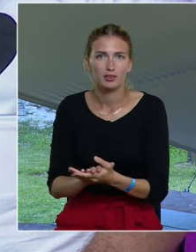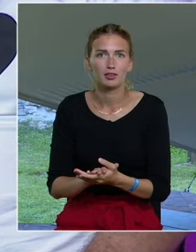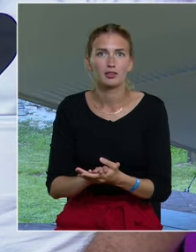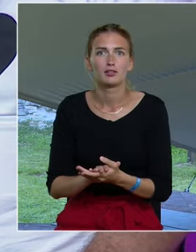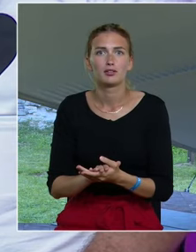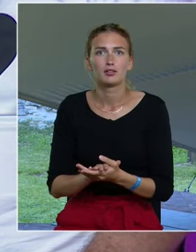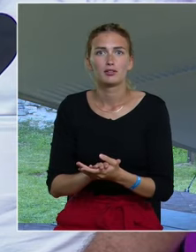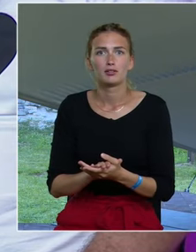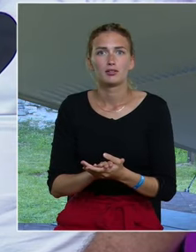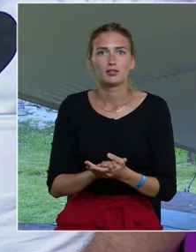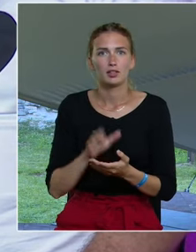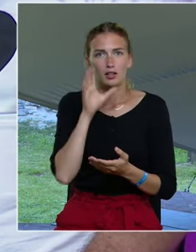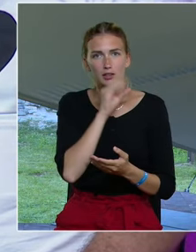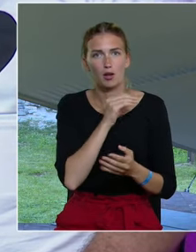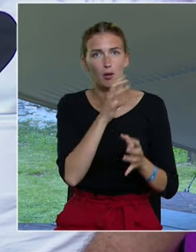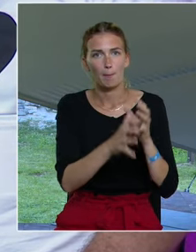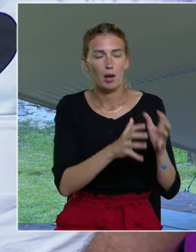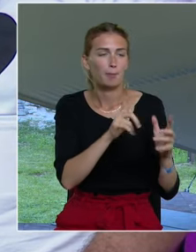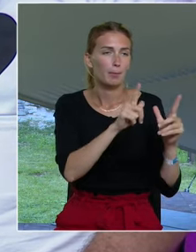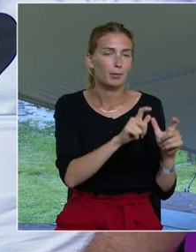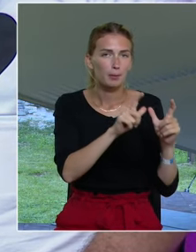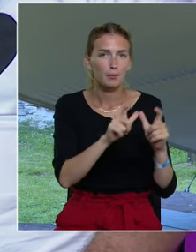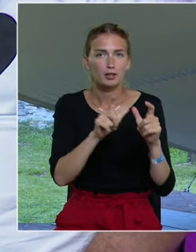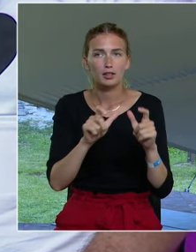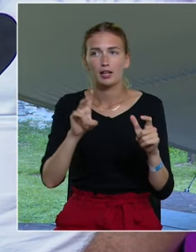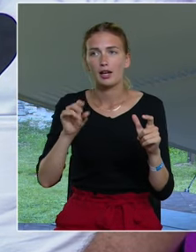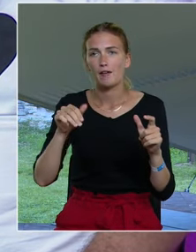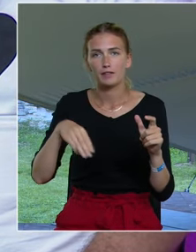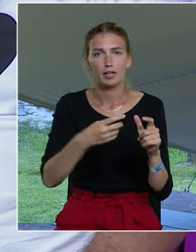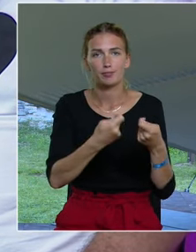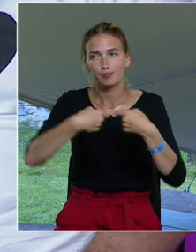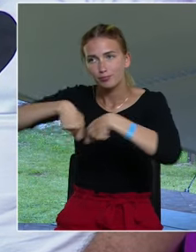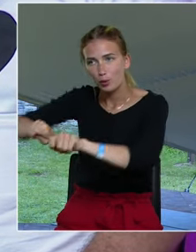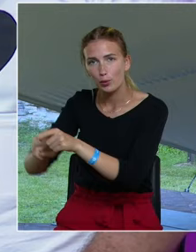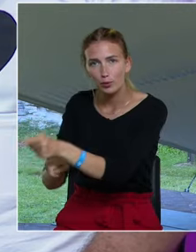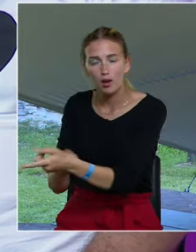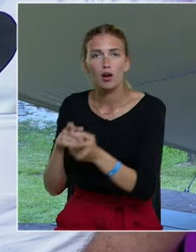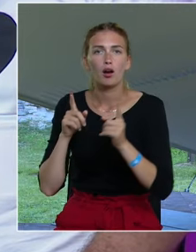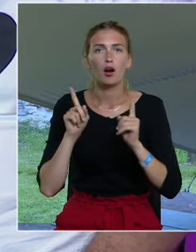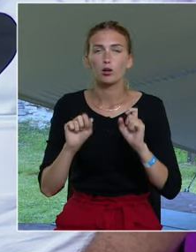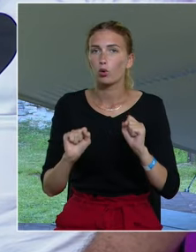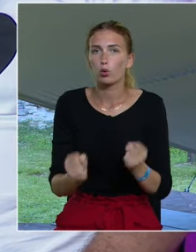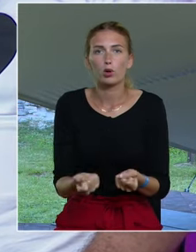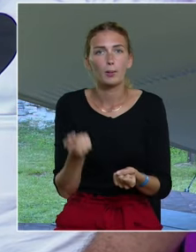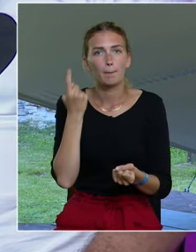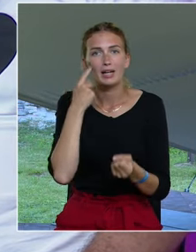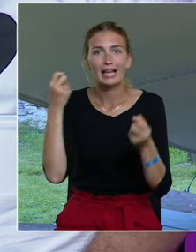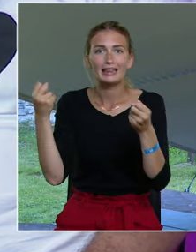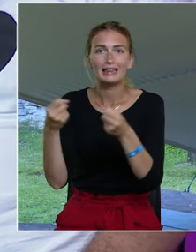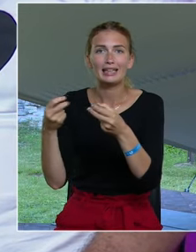sell NFTs of these pictures, but it defeats the whole point of making digital